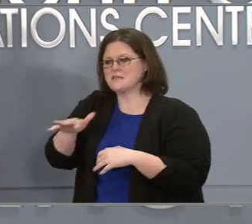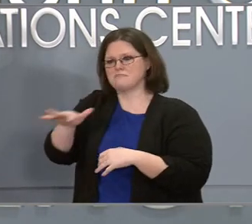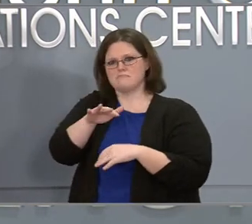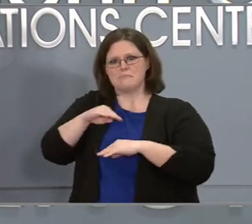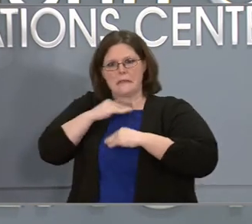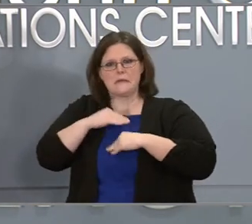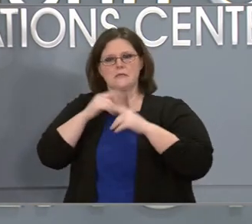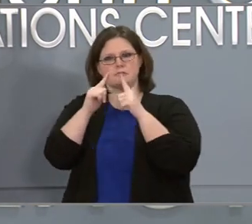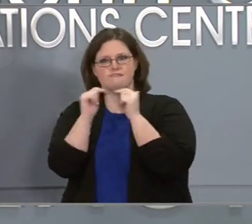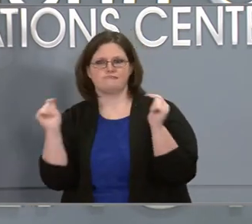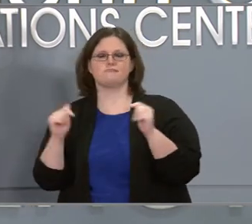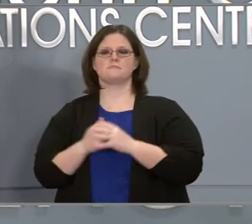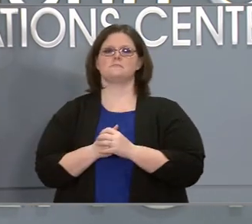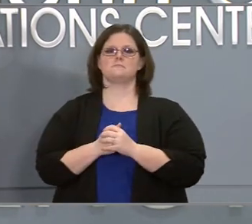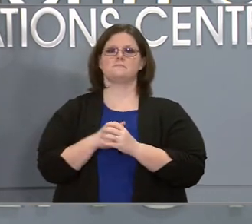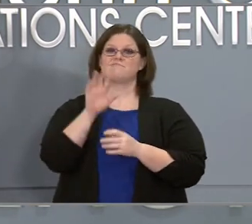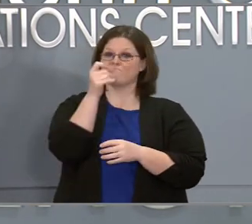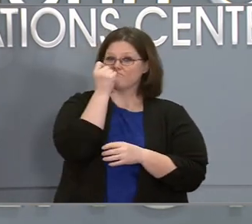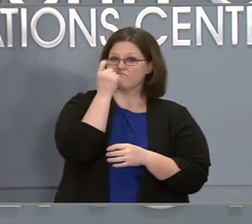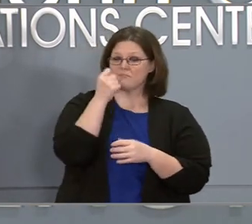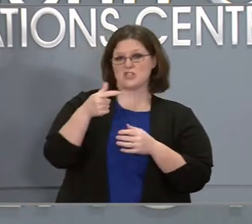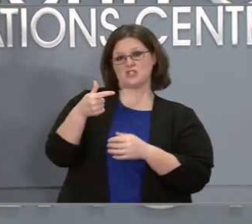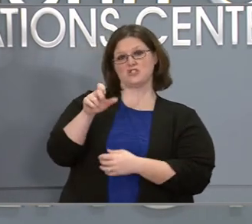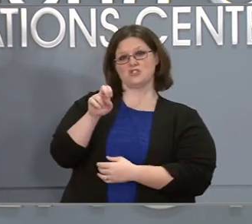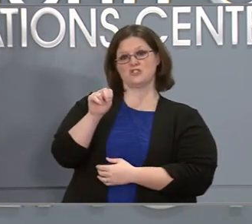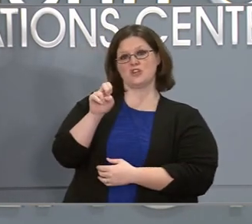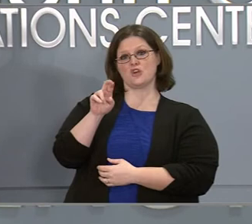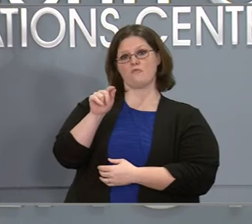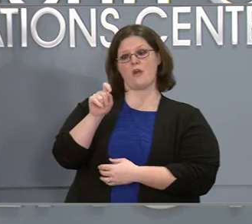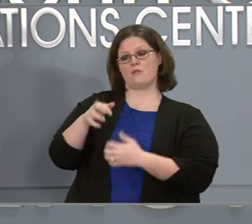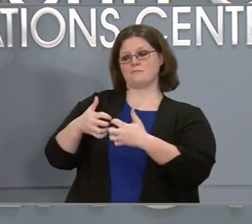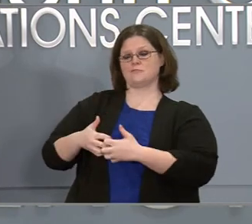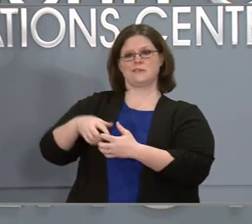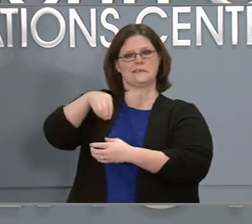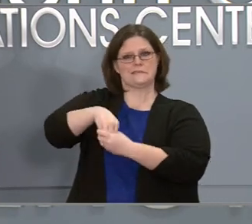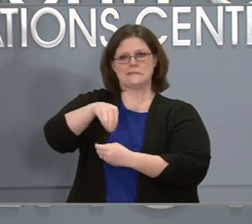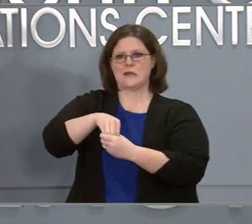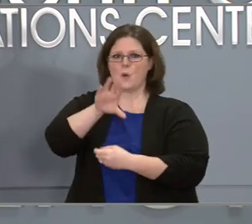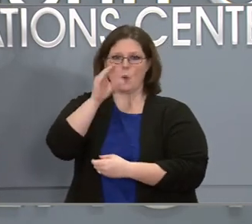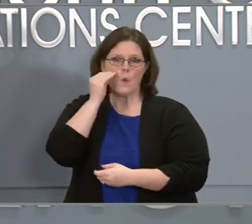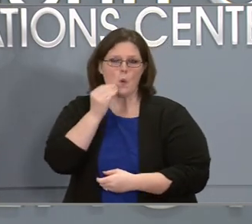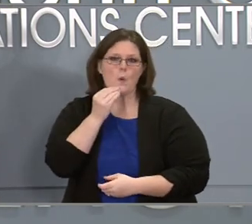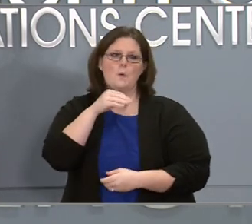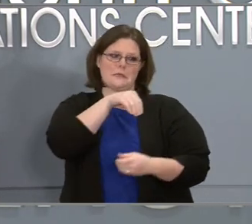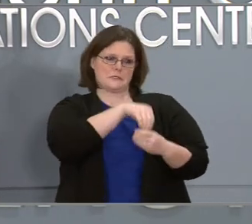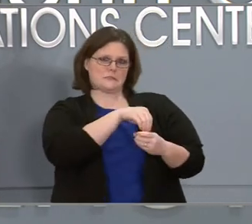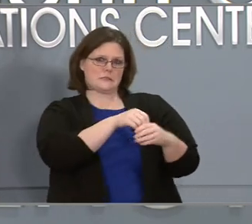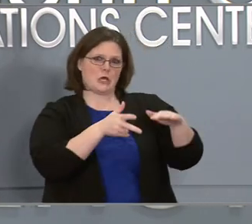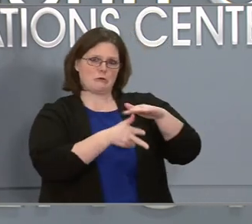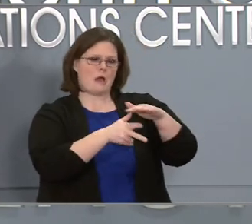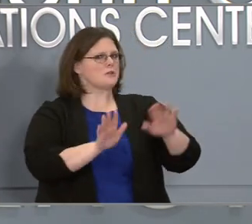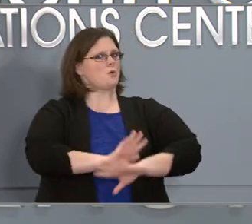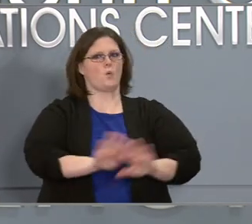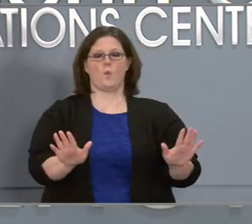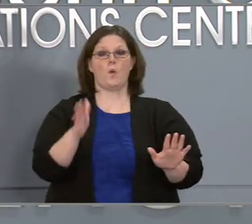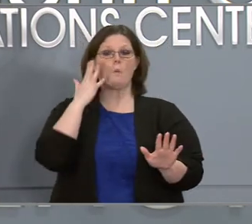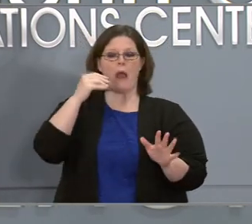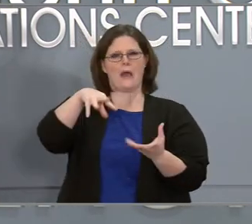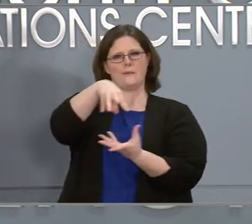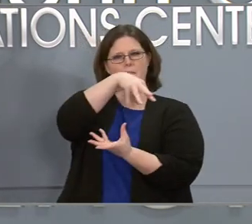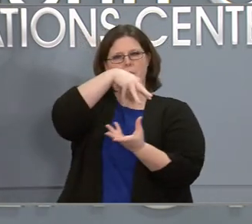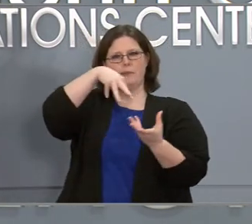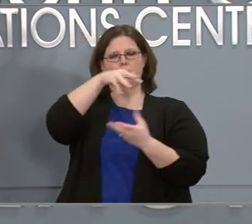always, never use generators or gas grills inside your home or garage. The carbon monoxide fumes can be